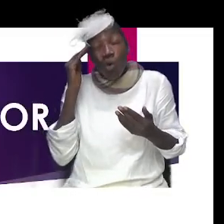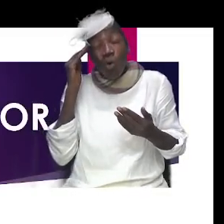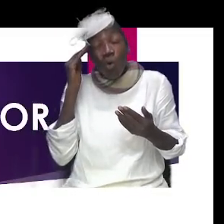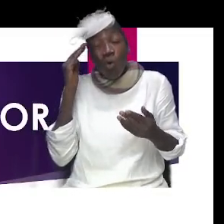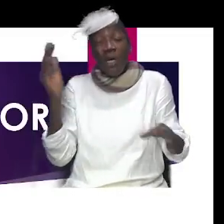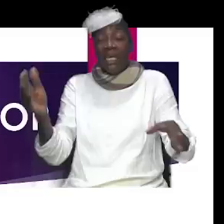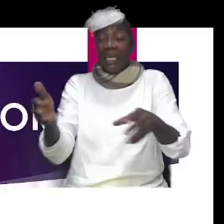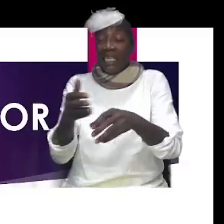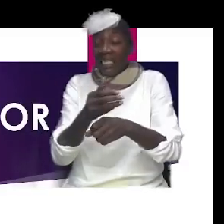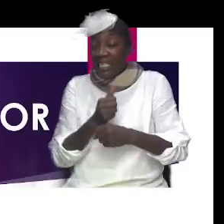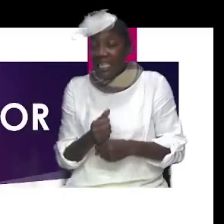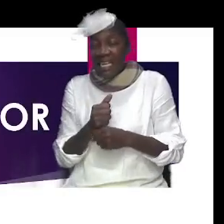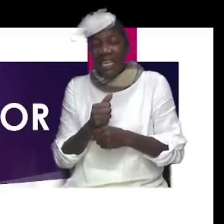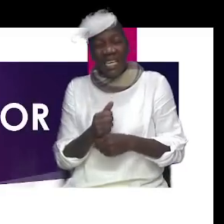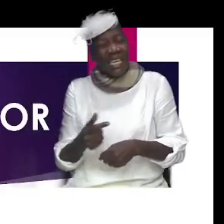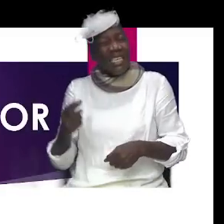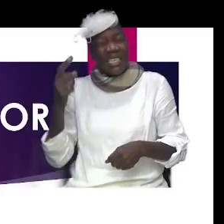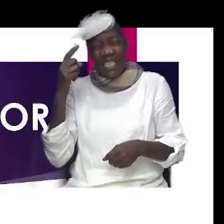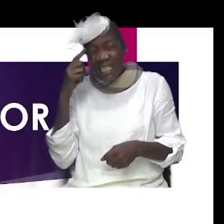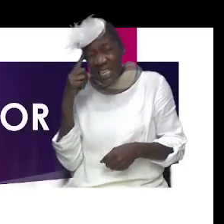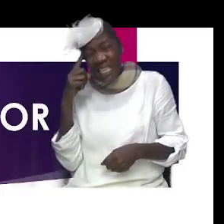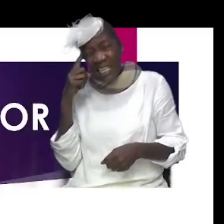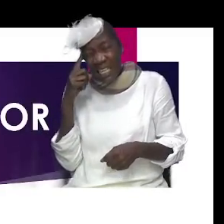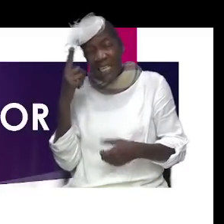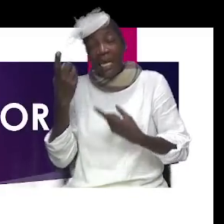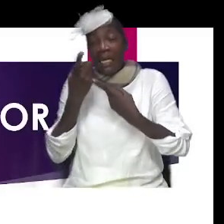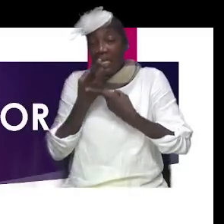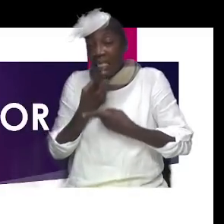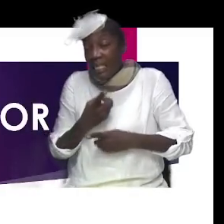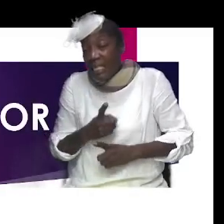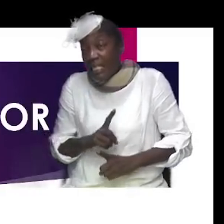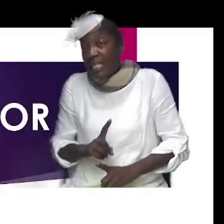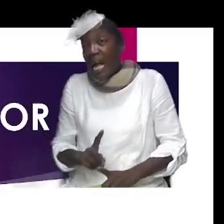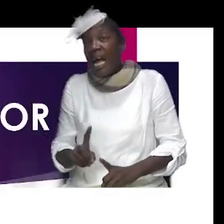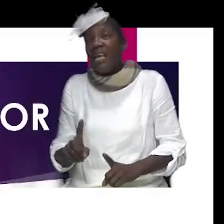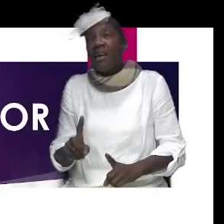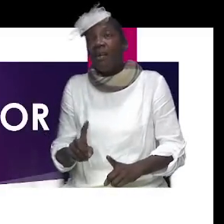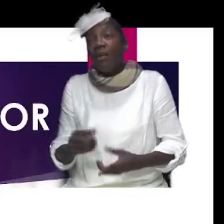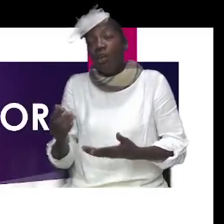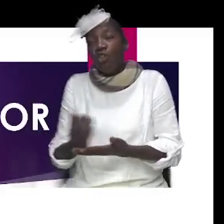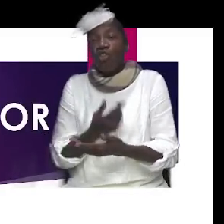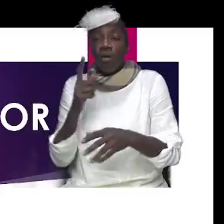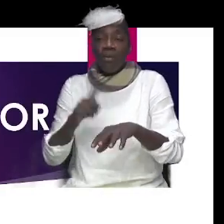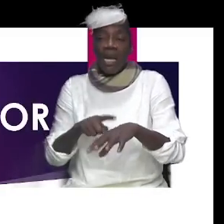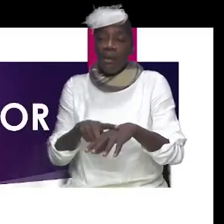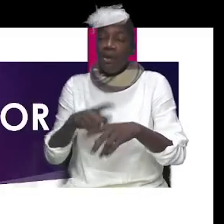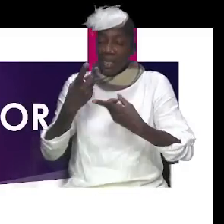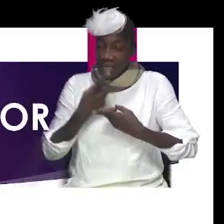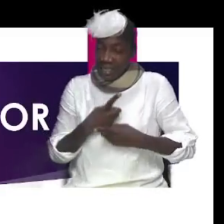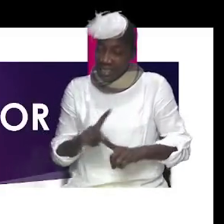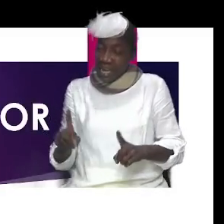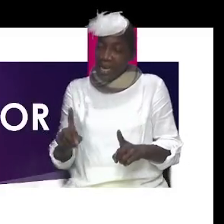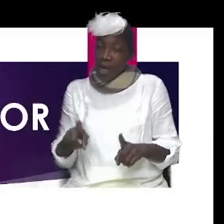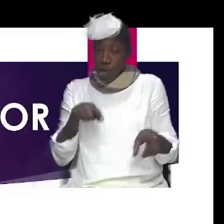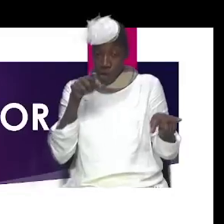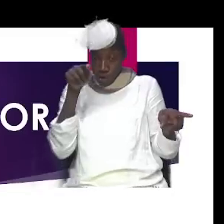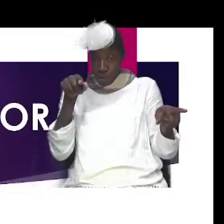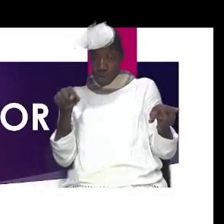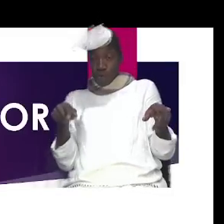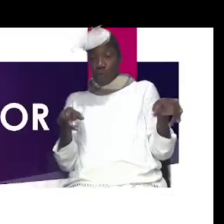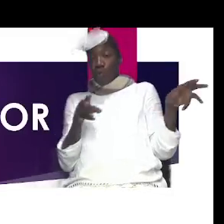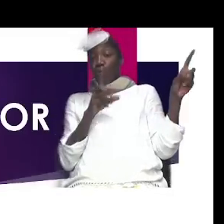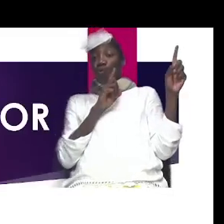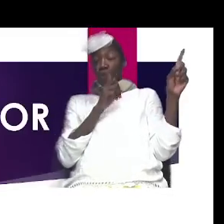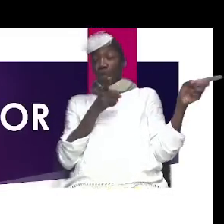account our desires. Because sometimes we desire to do a thing and we would have moved to do it,